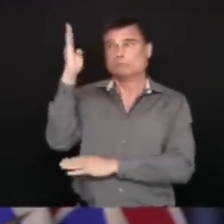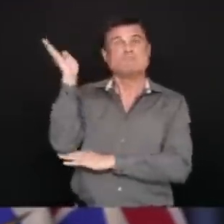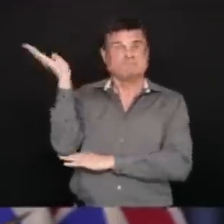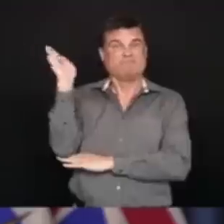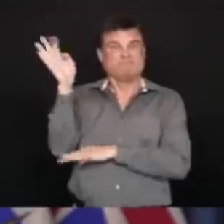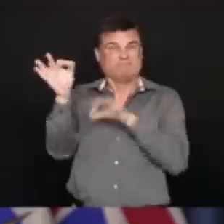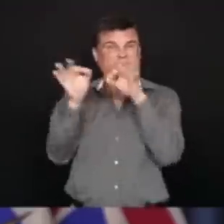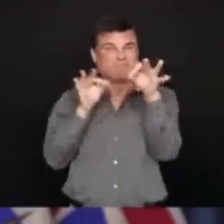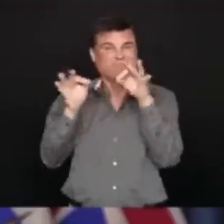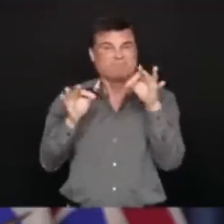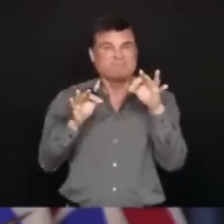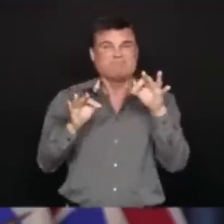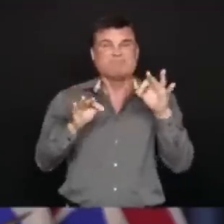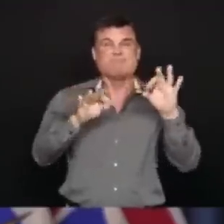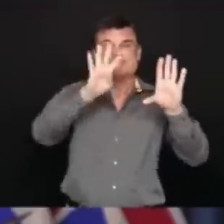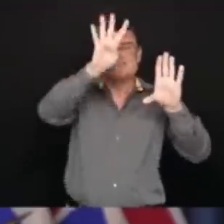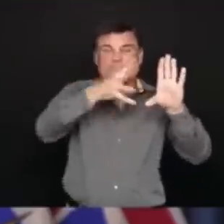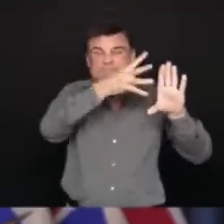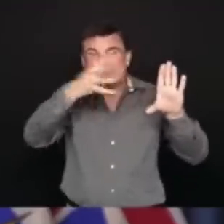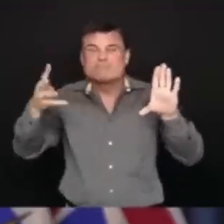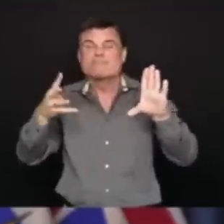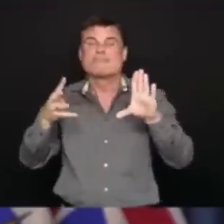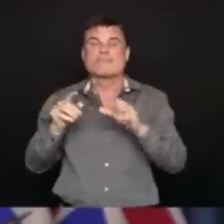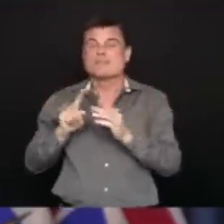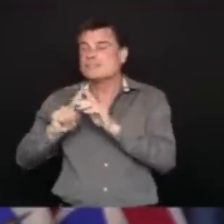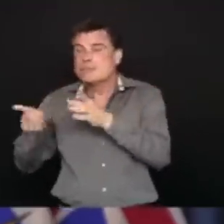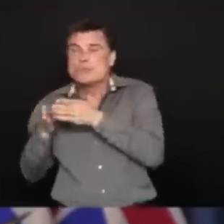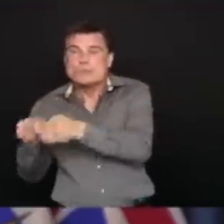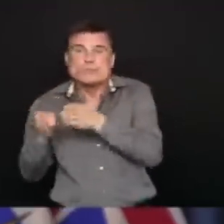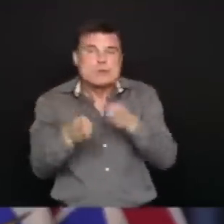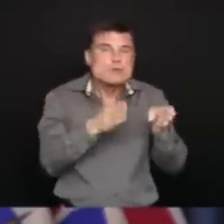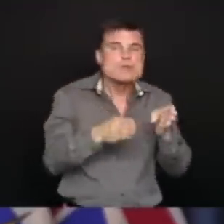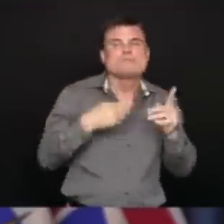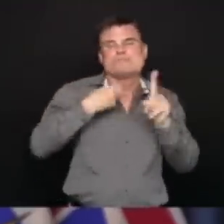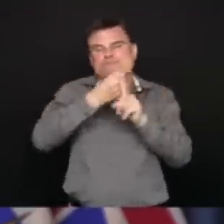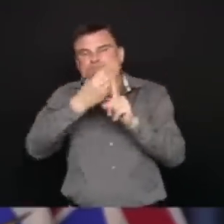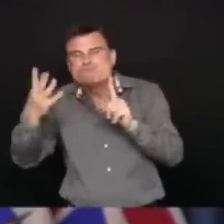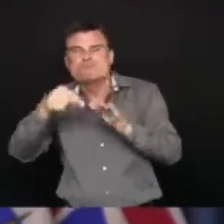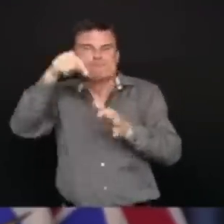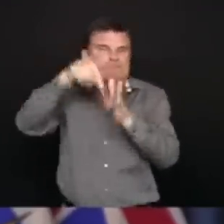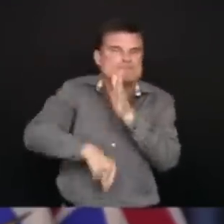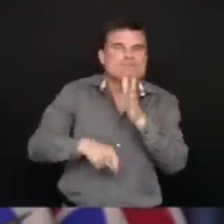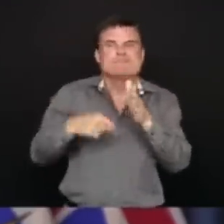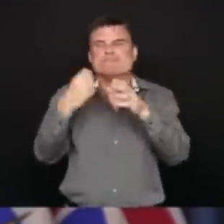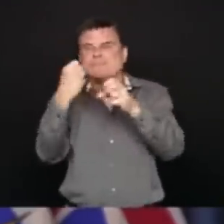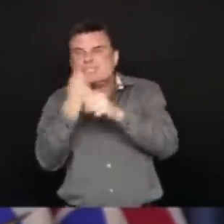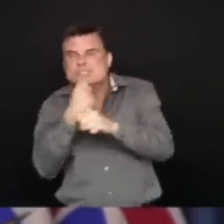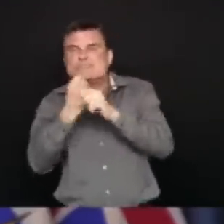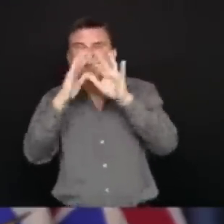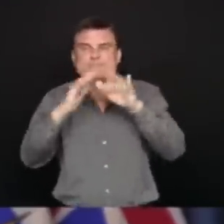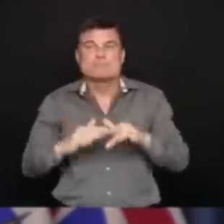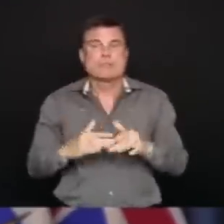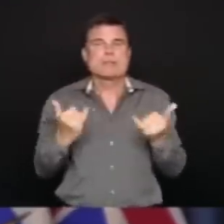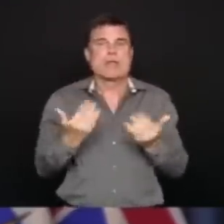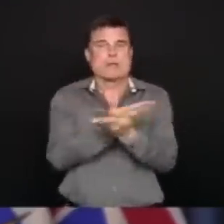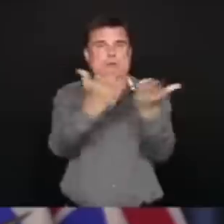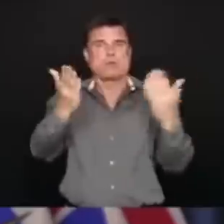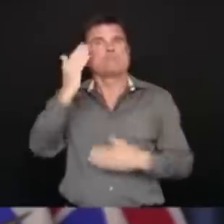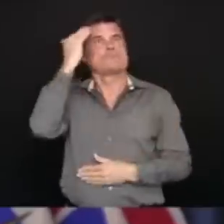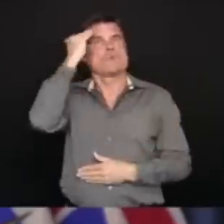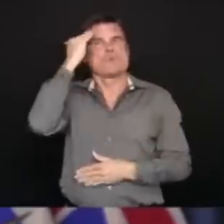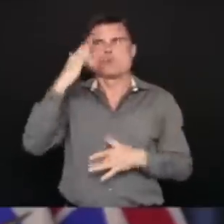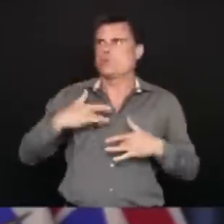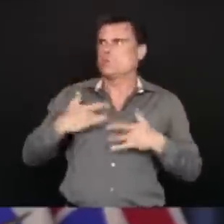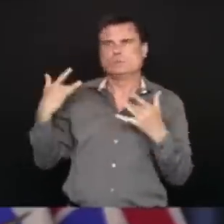the epidemiologic information so that everybody is aware of where we are in BC and how we're progressing through